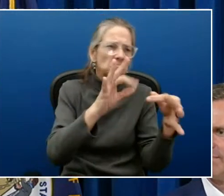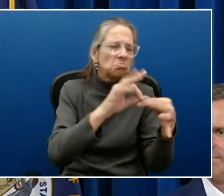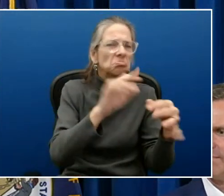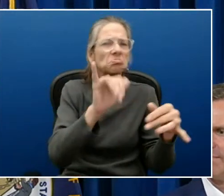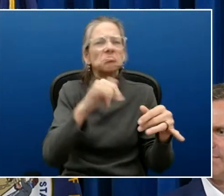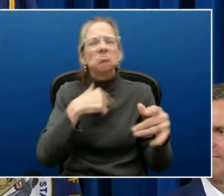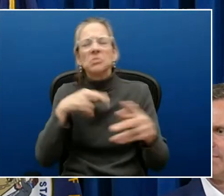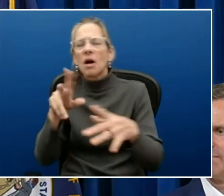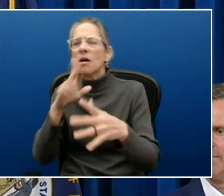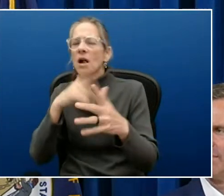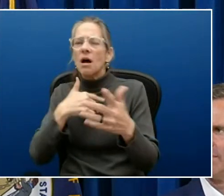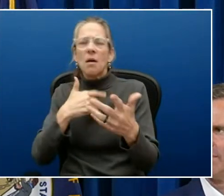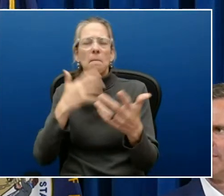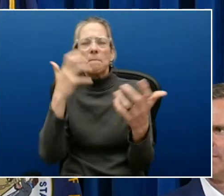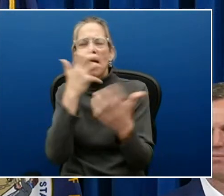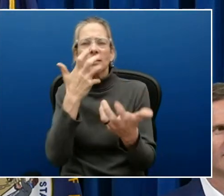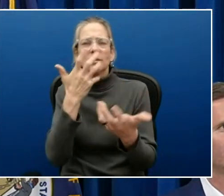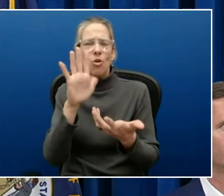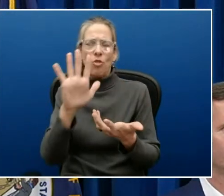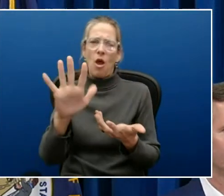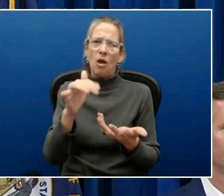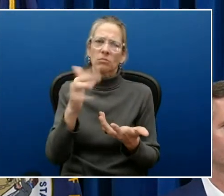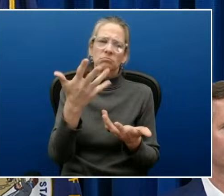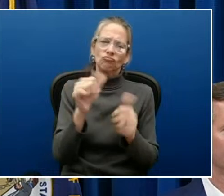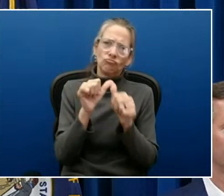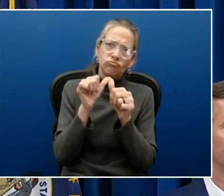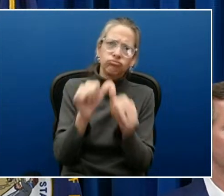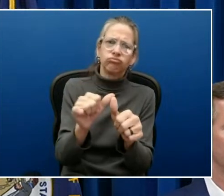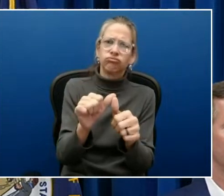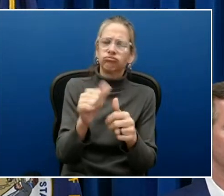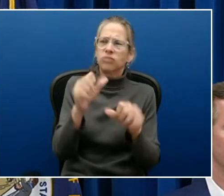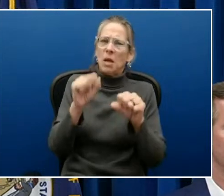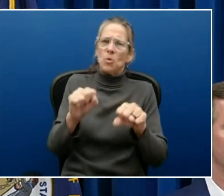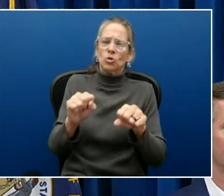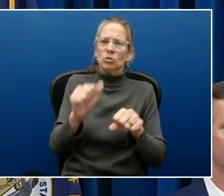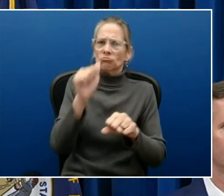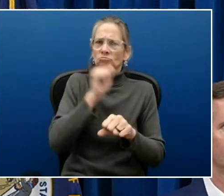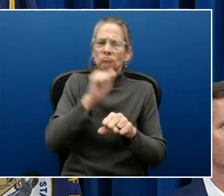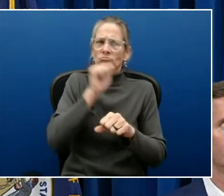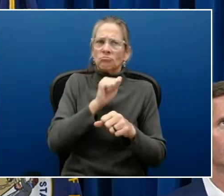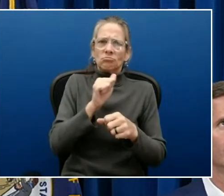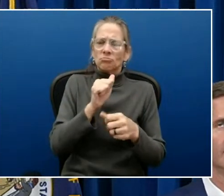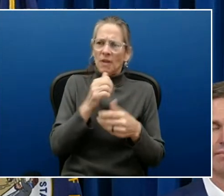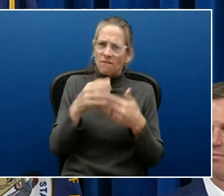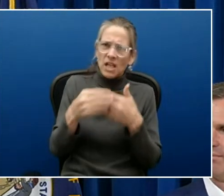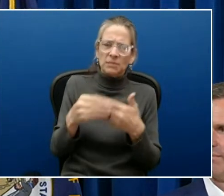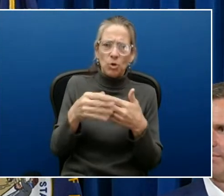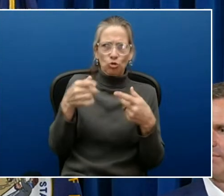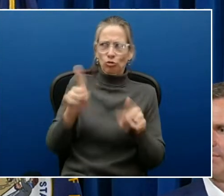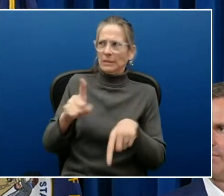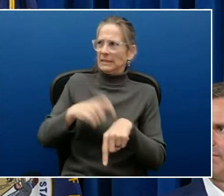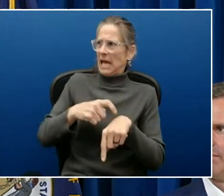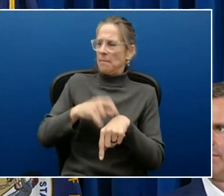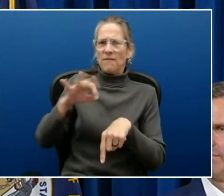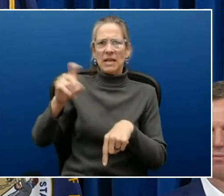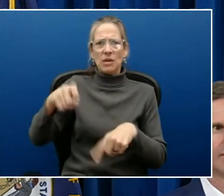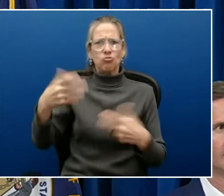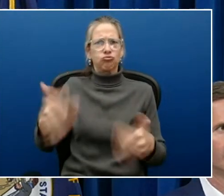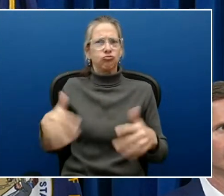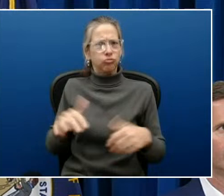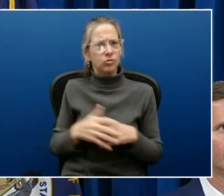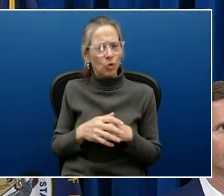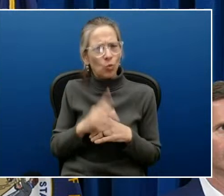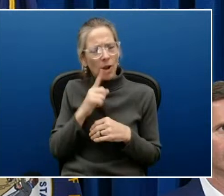and flexibility, especially during times of crisis. I want to make sure you also get to hear some of their